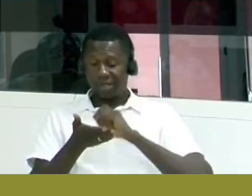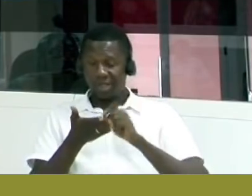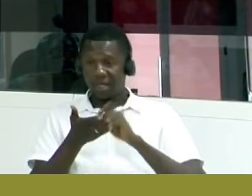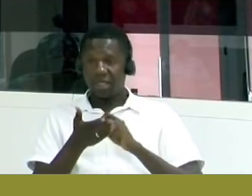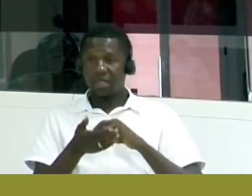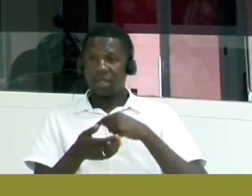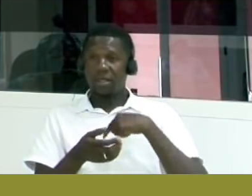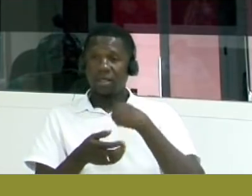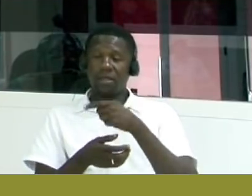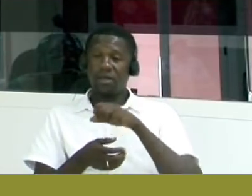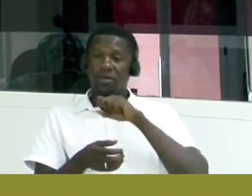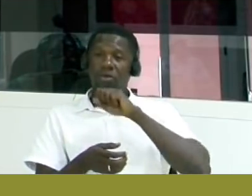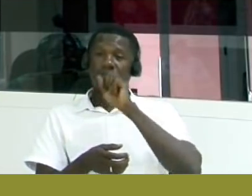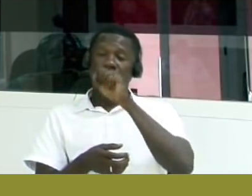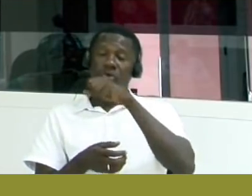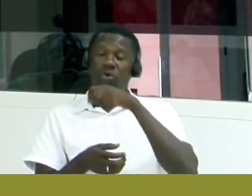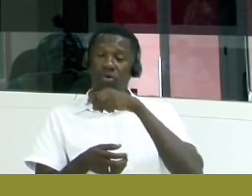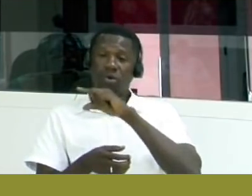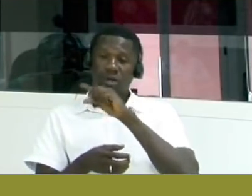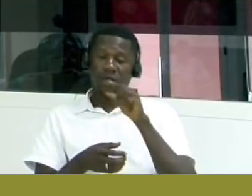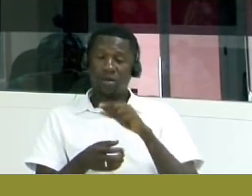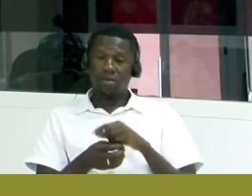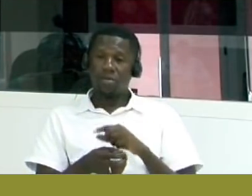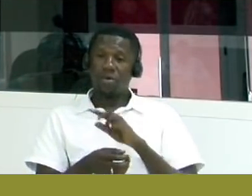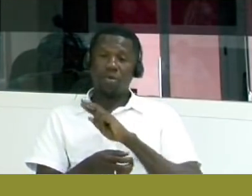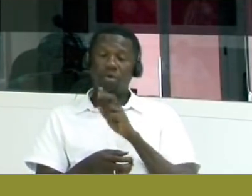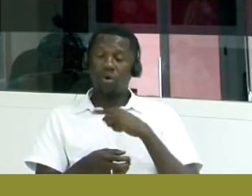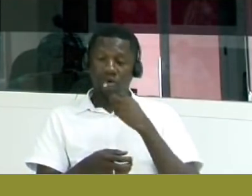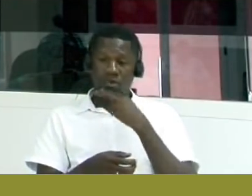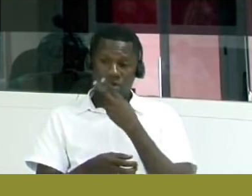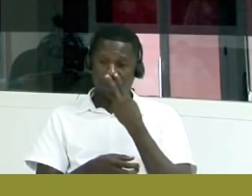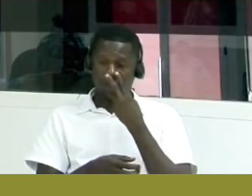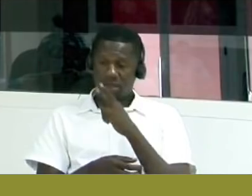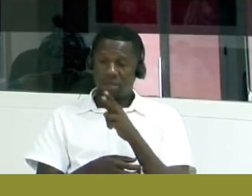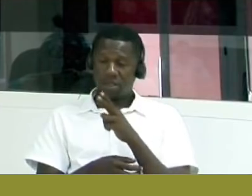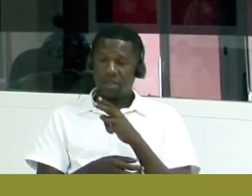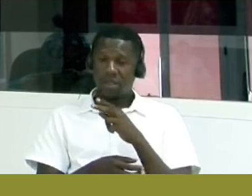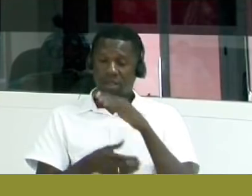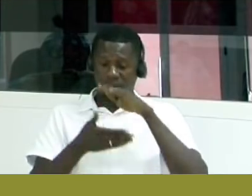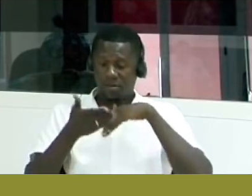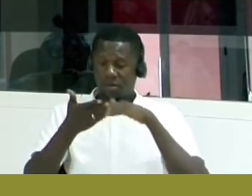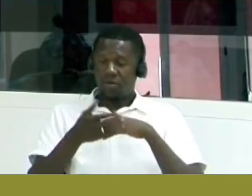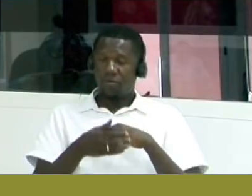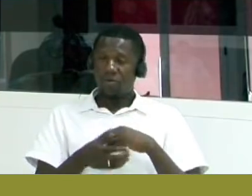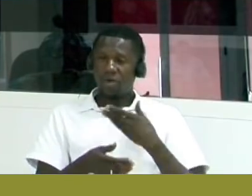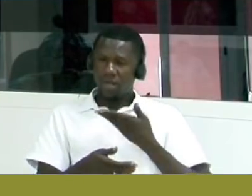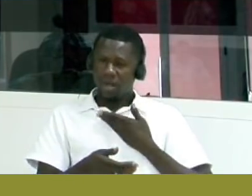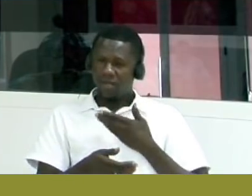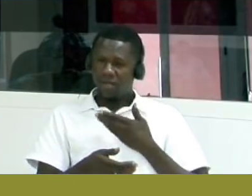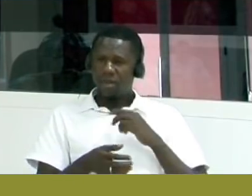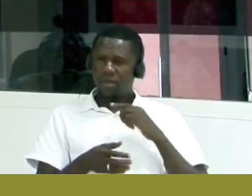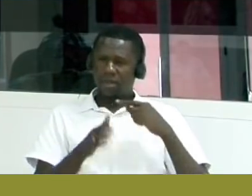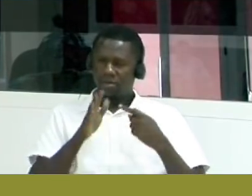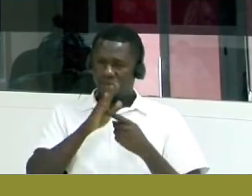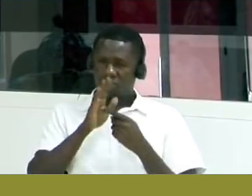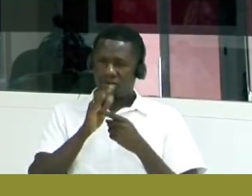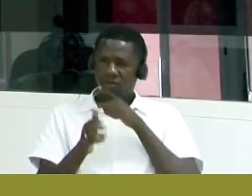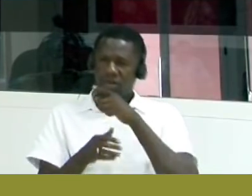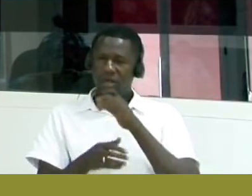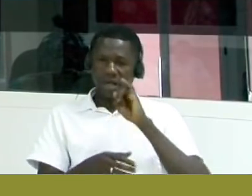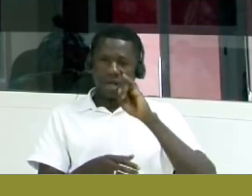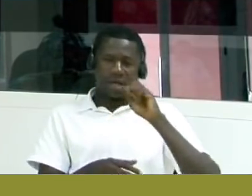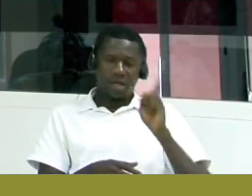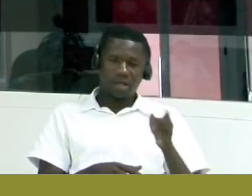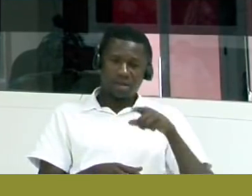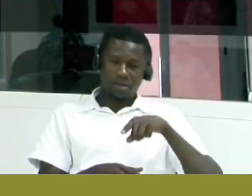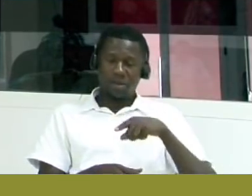Yes, for IG. But you did not see the document. No. Wouldn't it have been necessary for you as IGP to see the